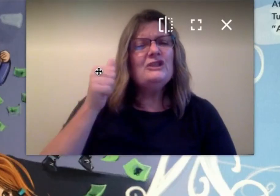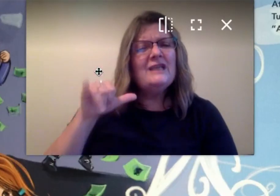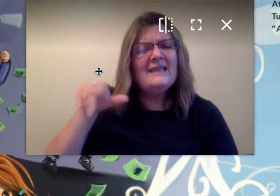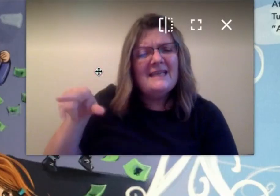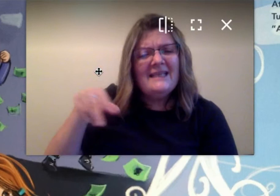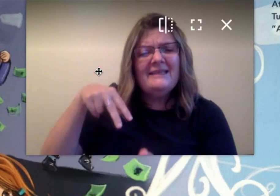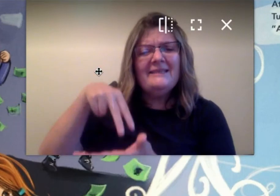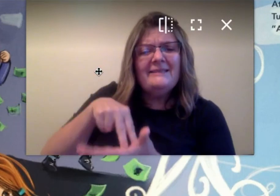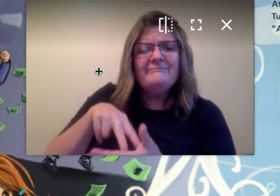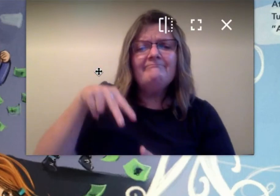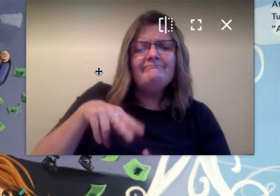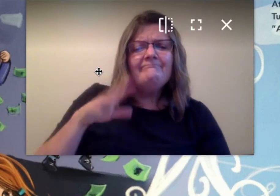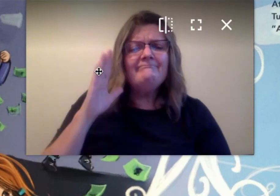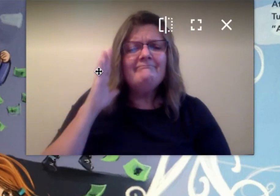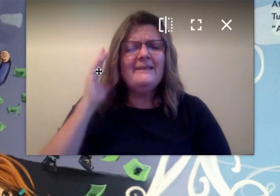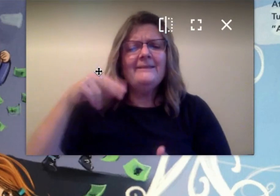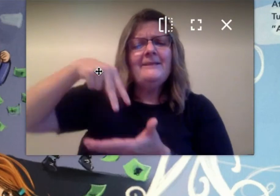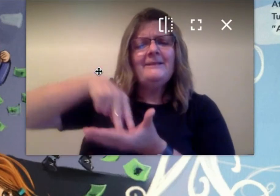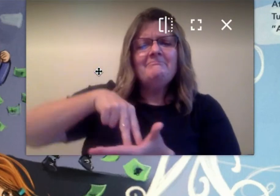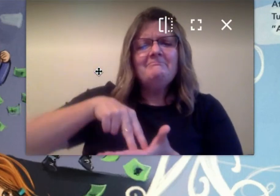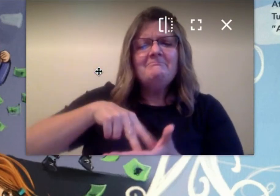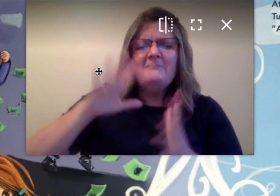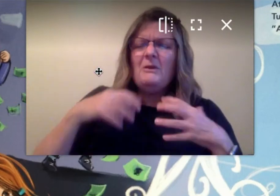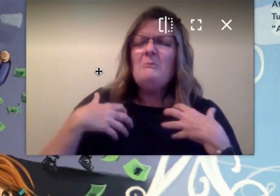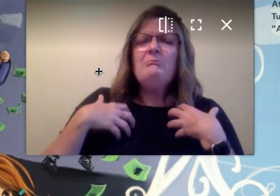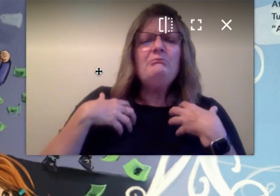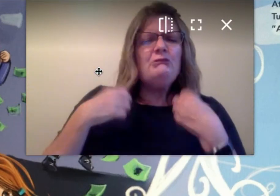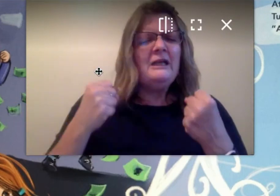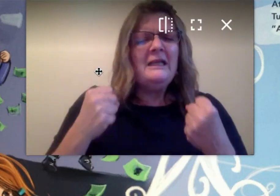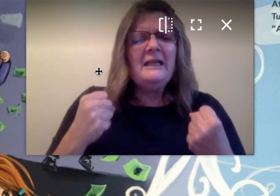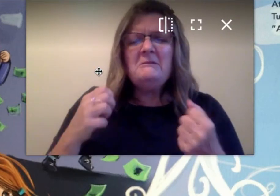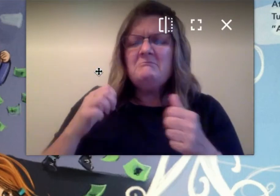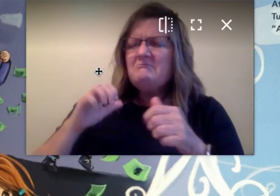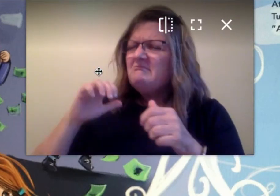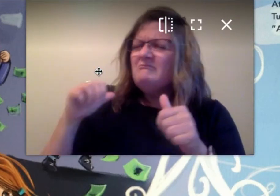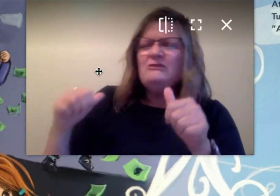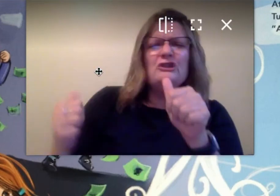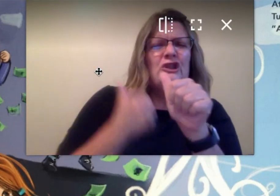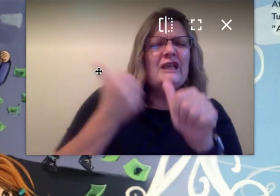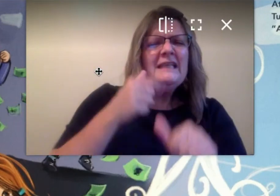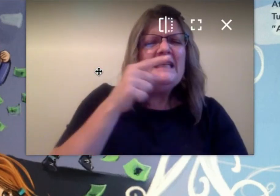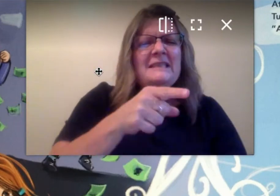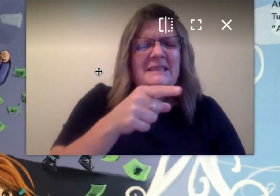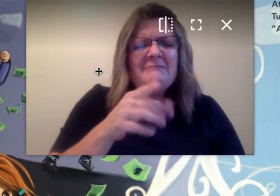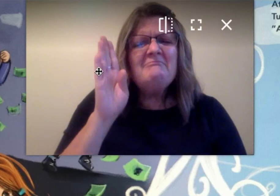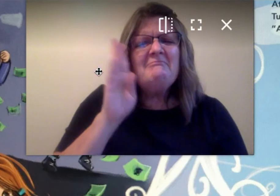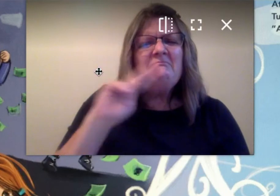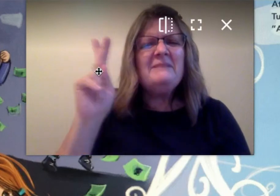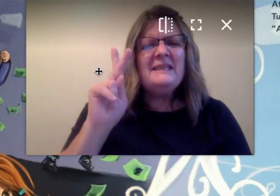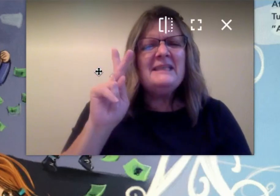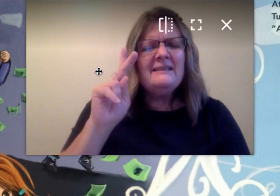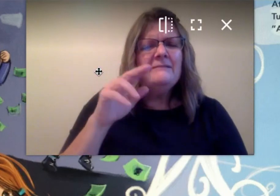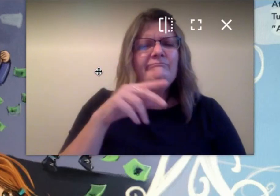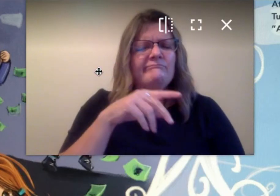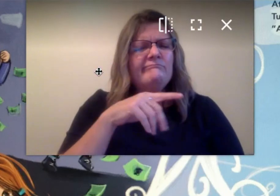Shay stood up on the bed. "Perhaps I will be a brave cop chasing a bank